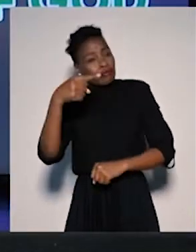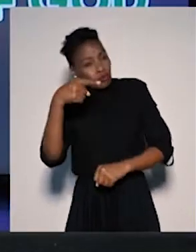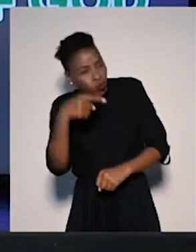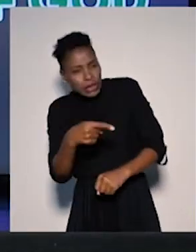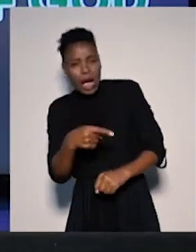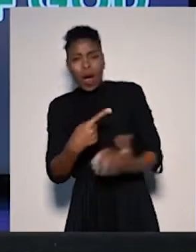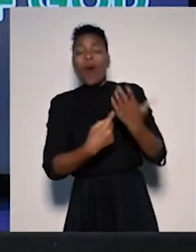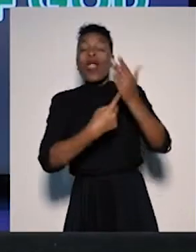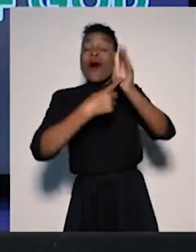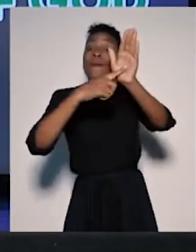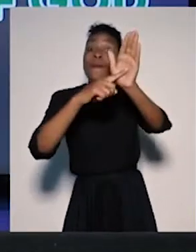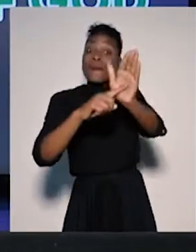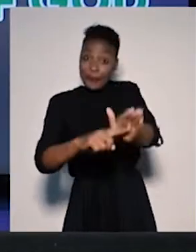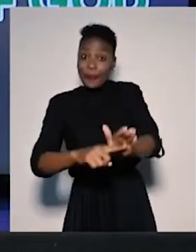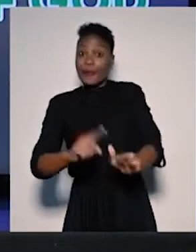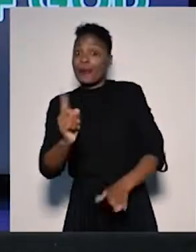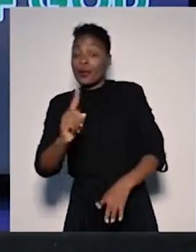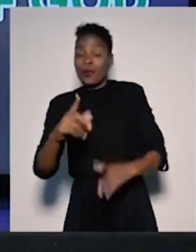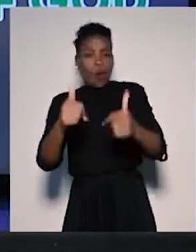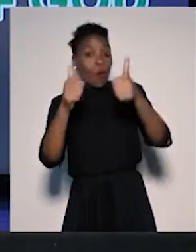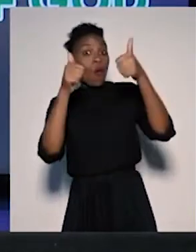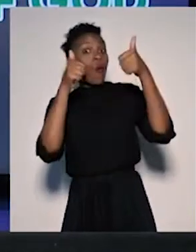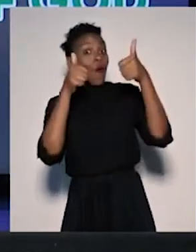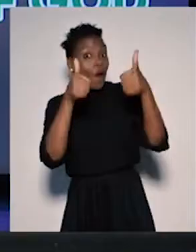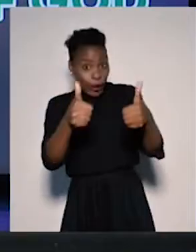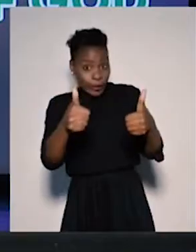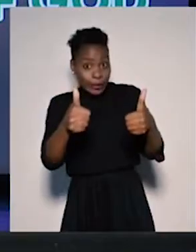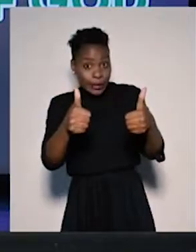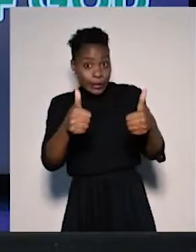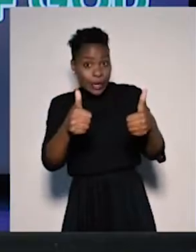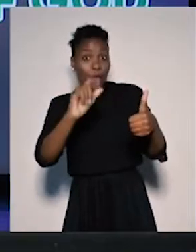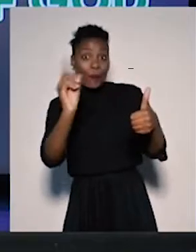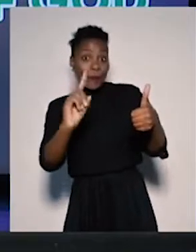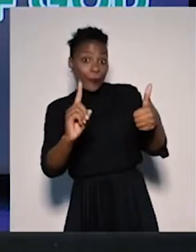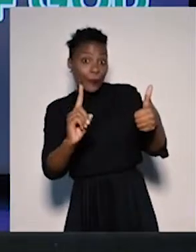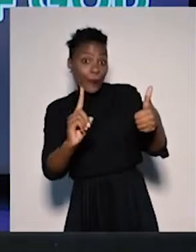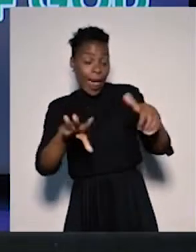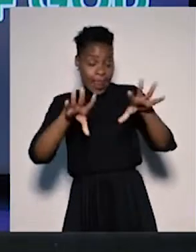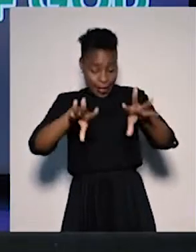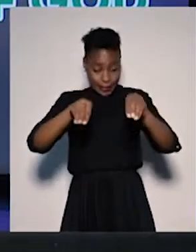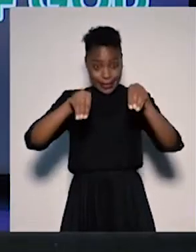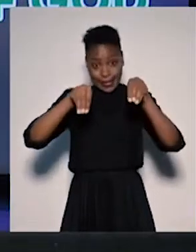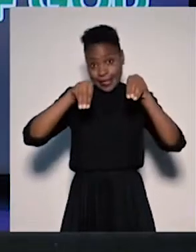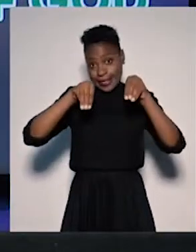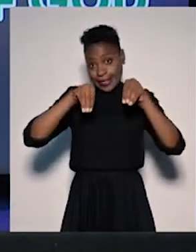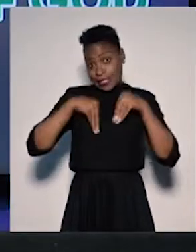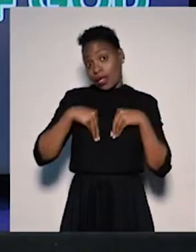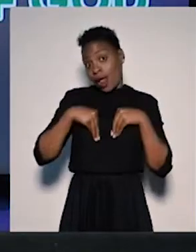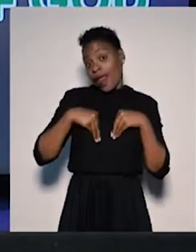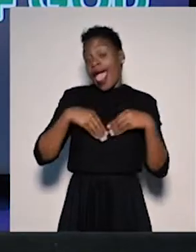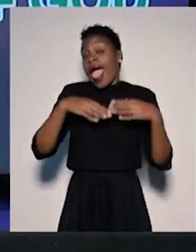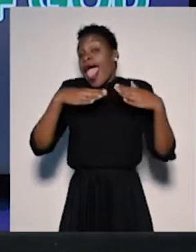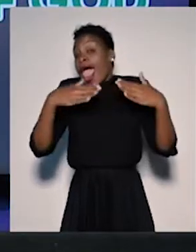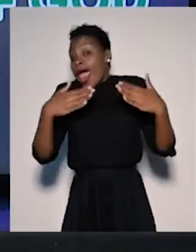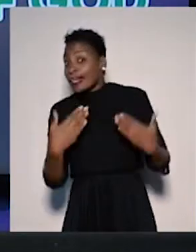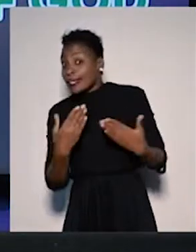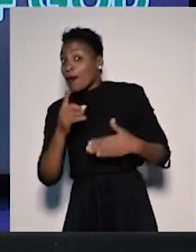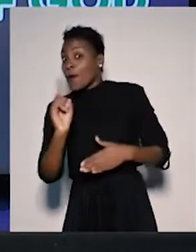prove what is that good and acceptable